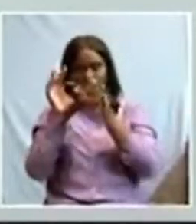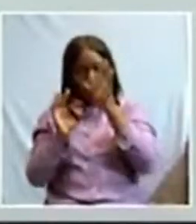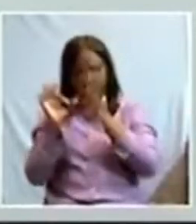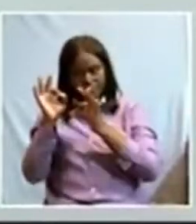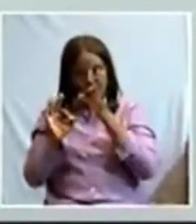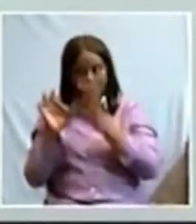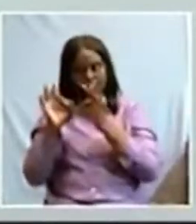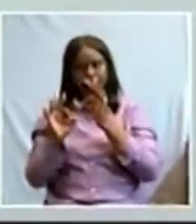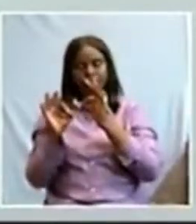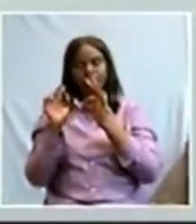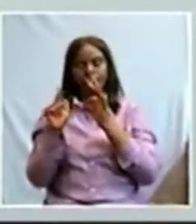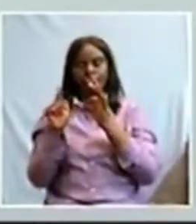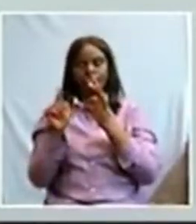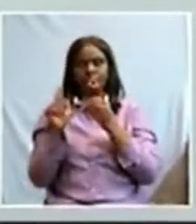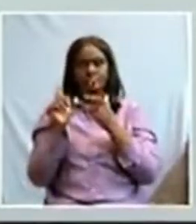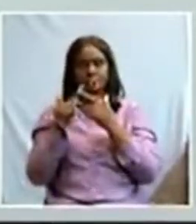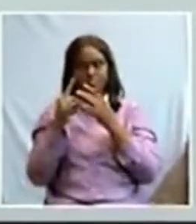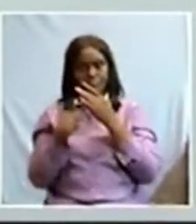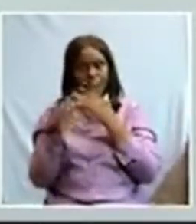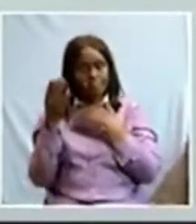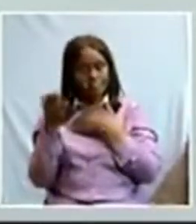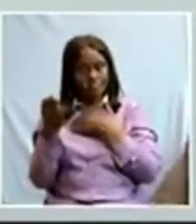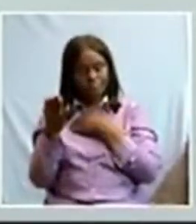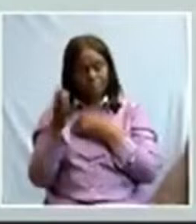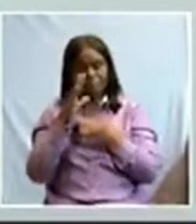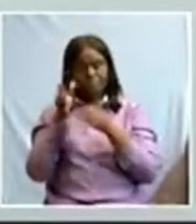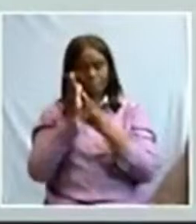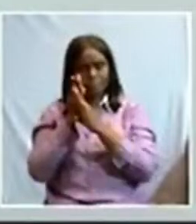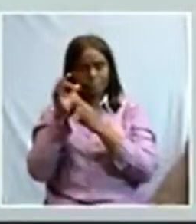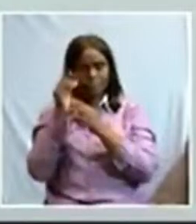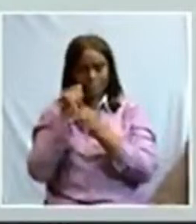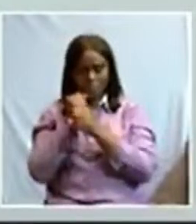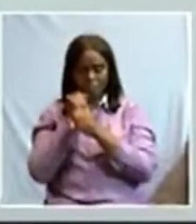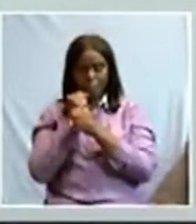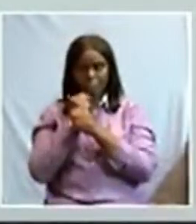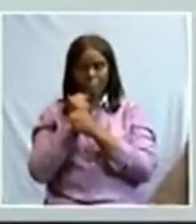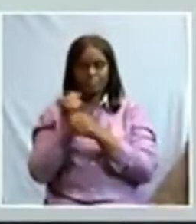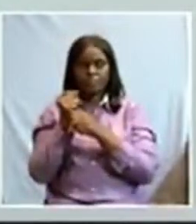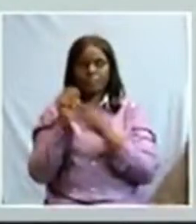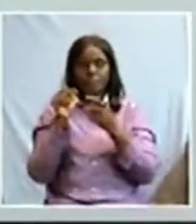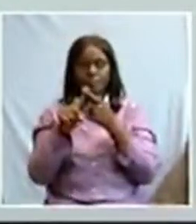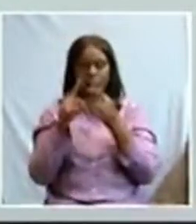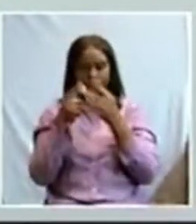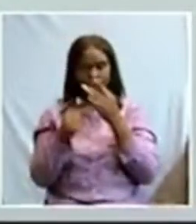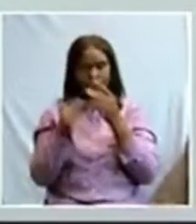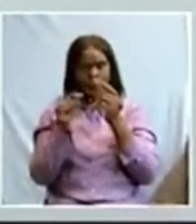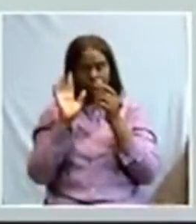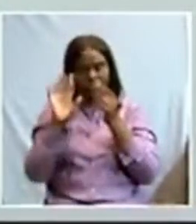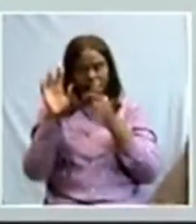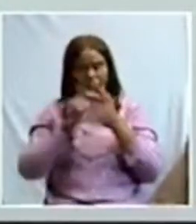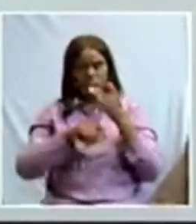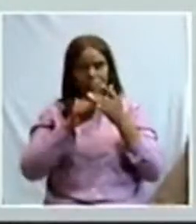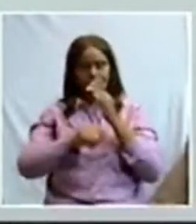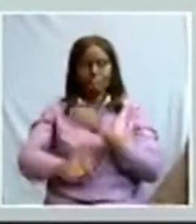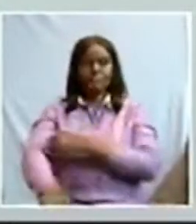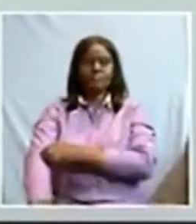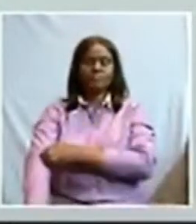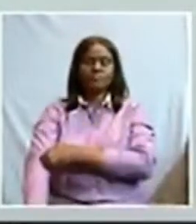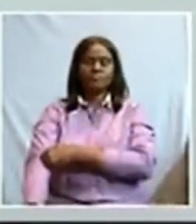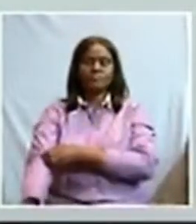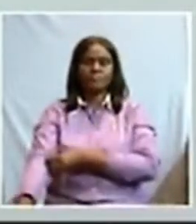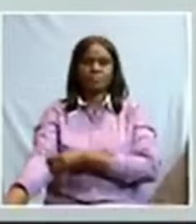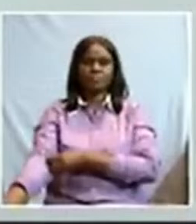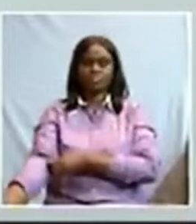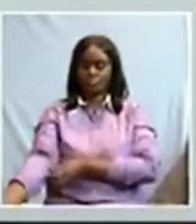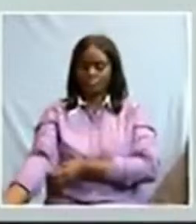adjustments to the scope of work to meet his cost.